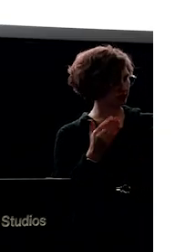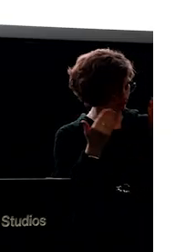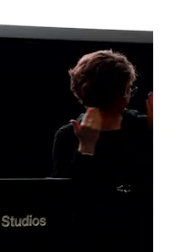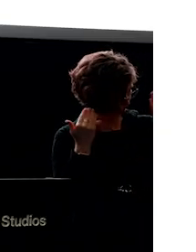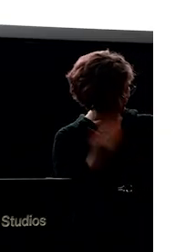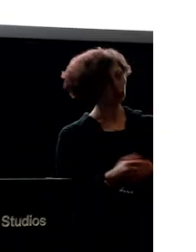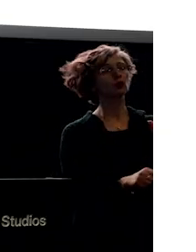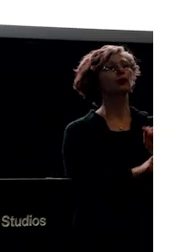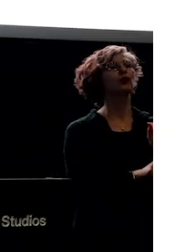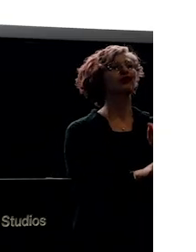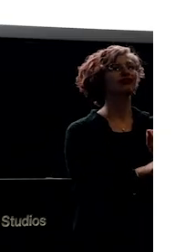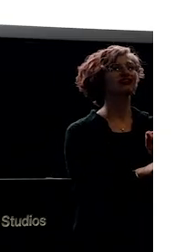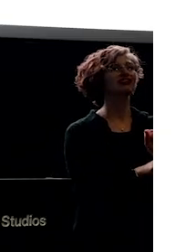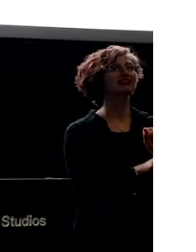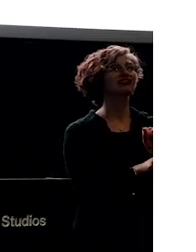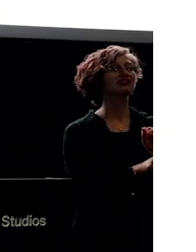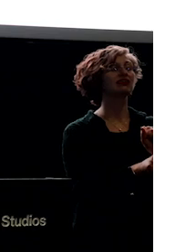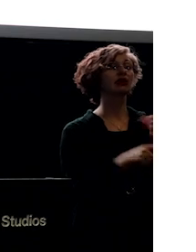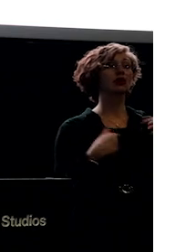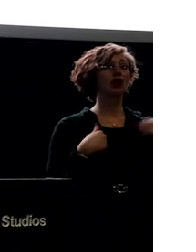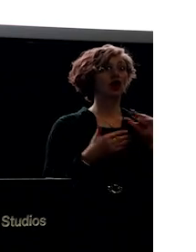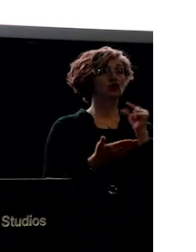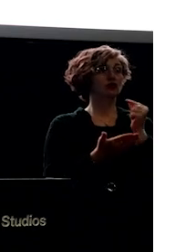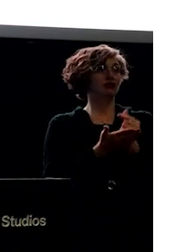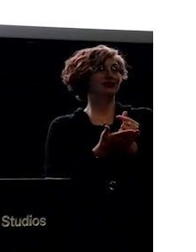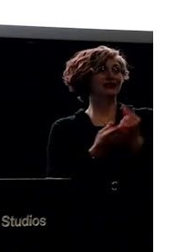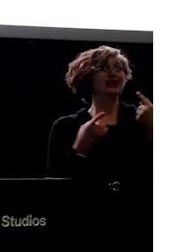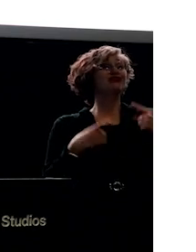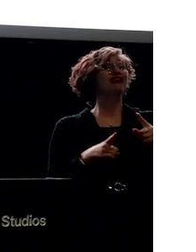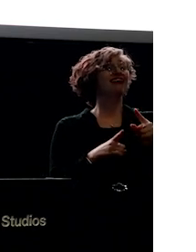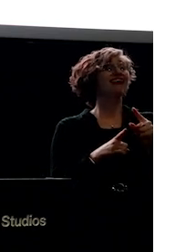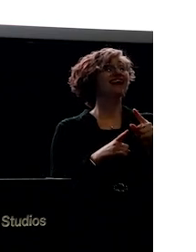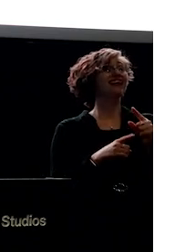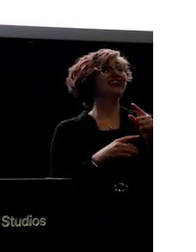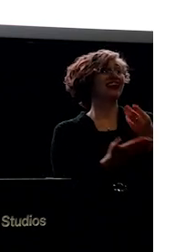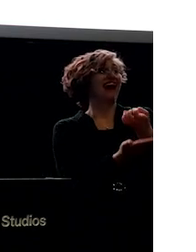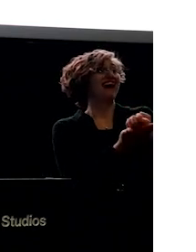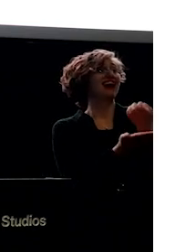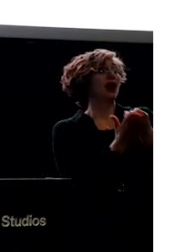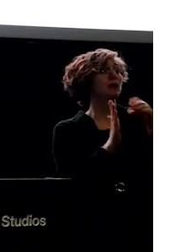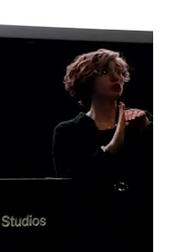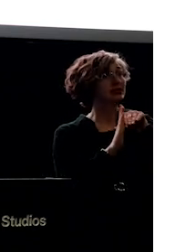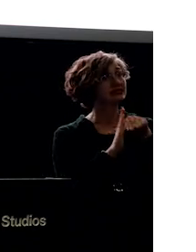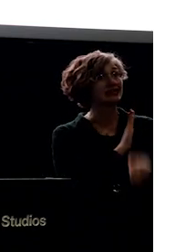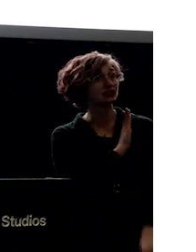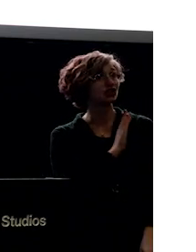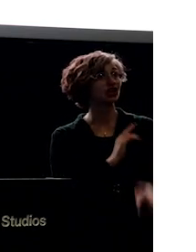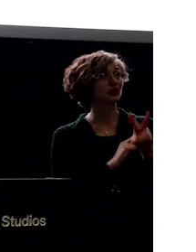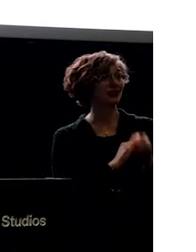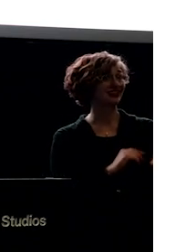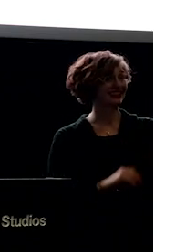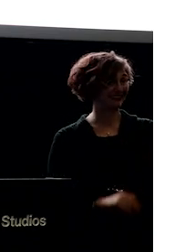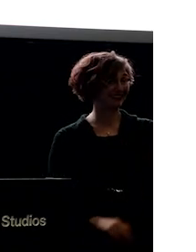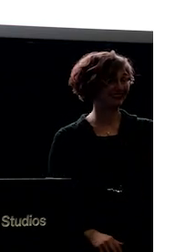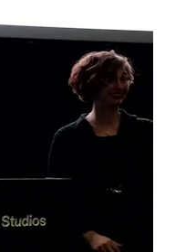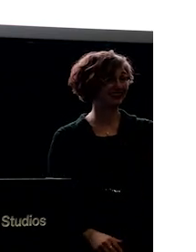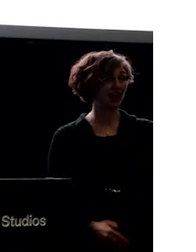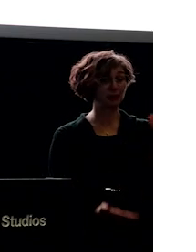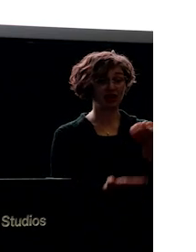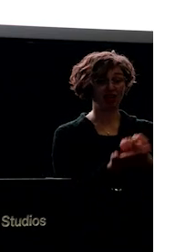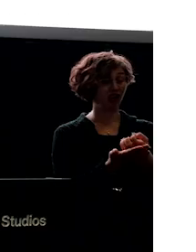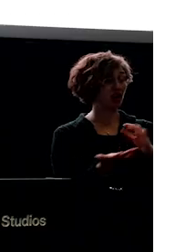When I graduated during the global recession of 2009, the economy collapsed following the